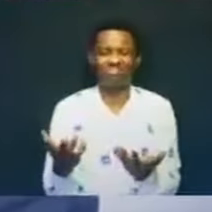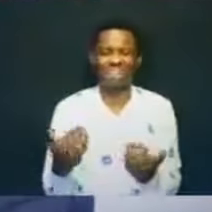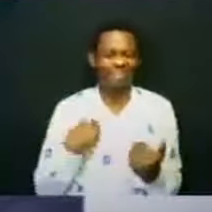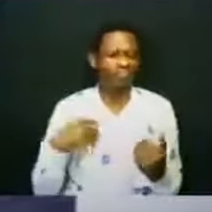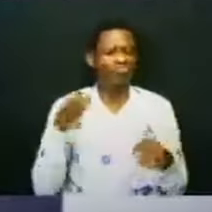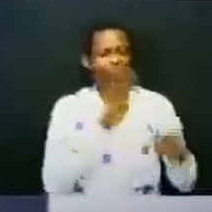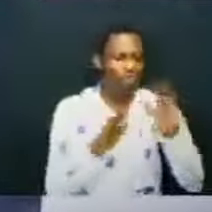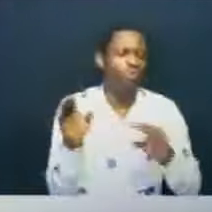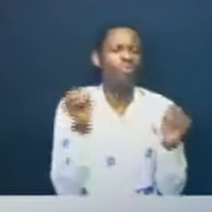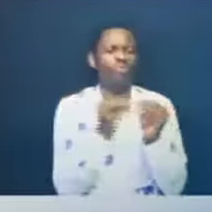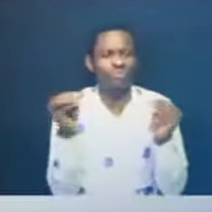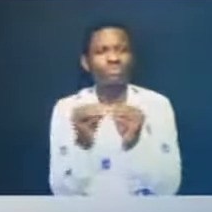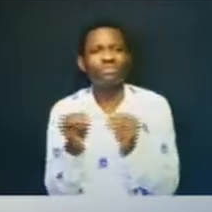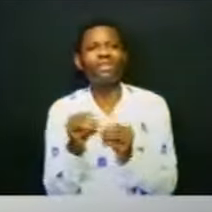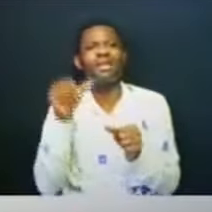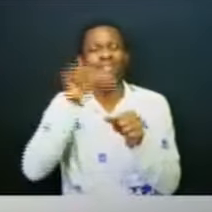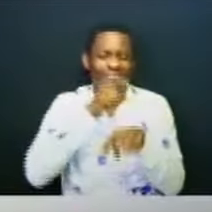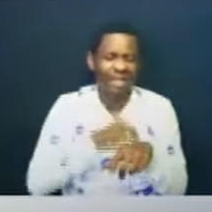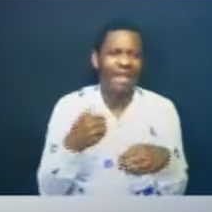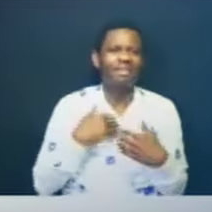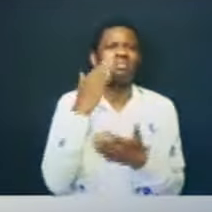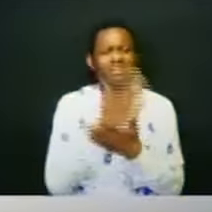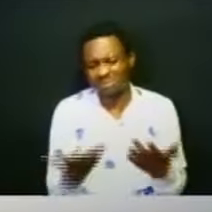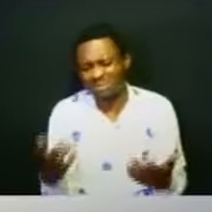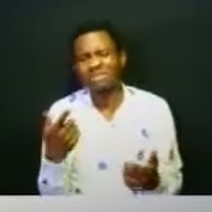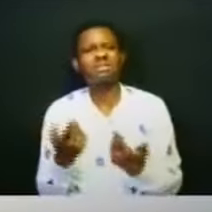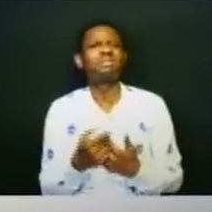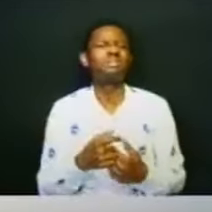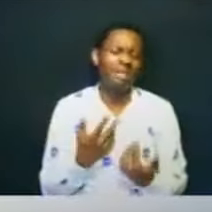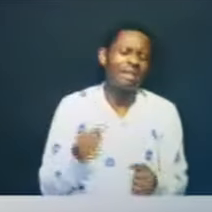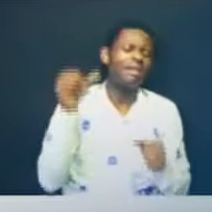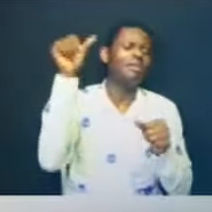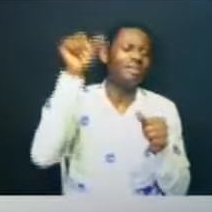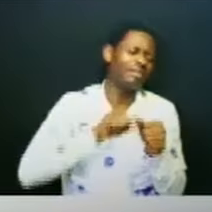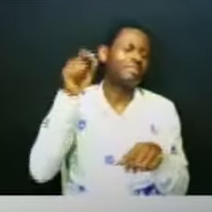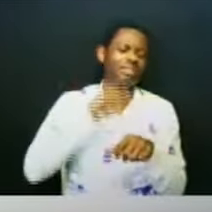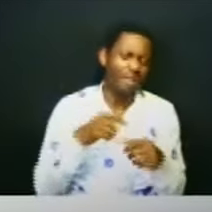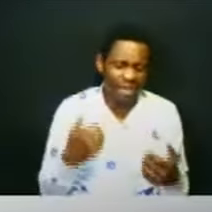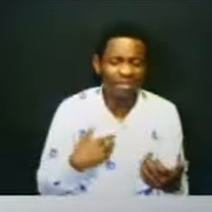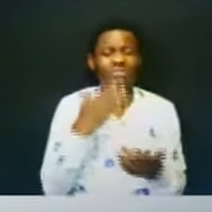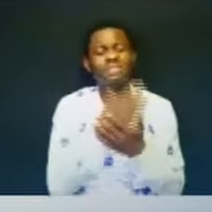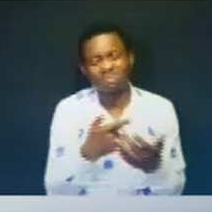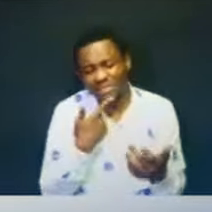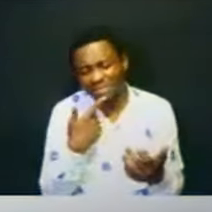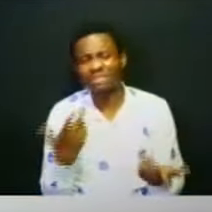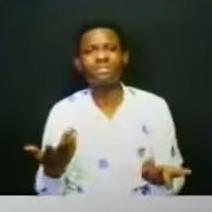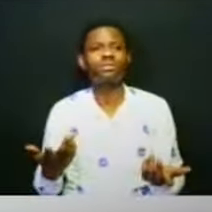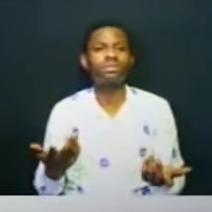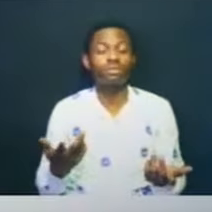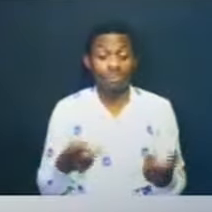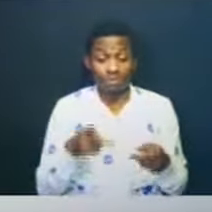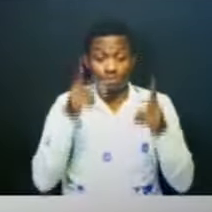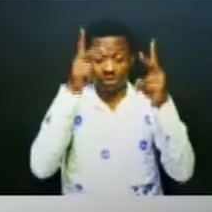have something else to say to clarify some points. If you see someone who is